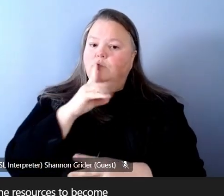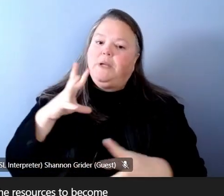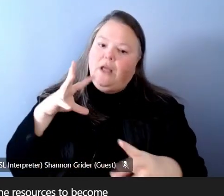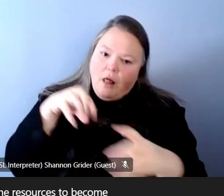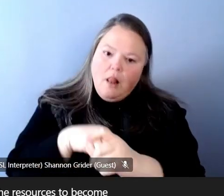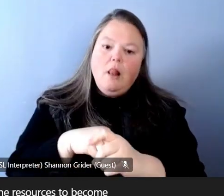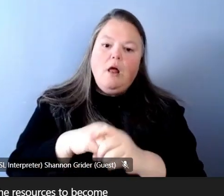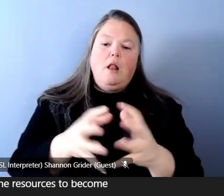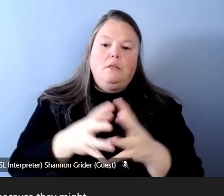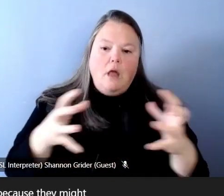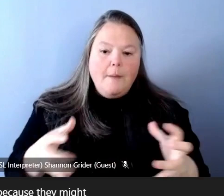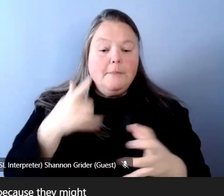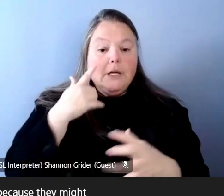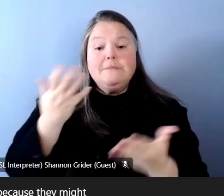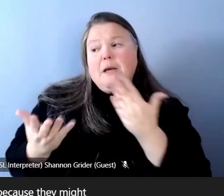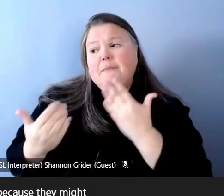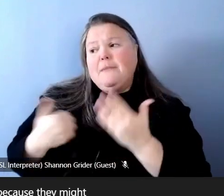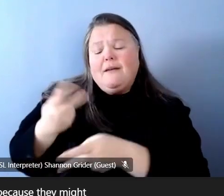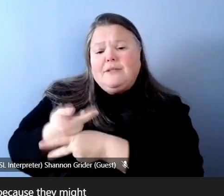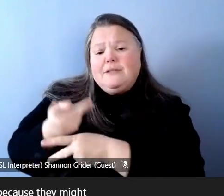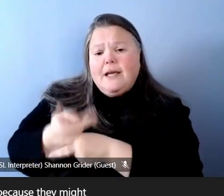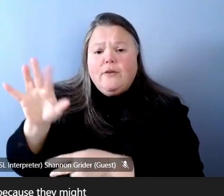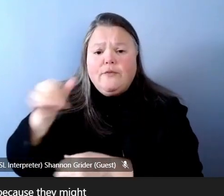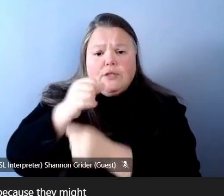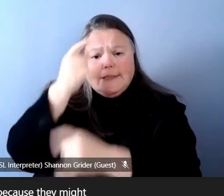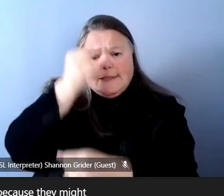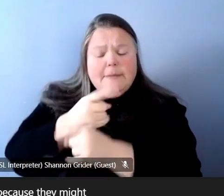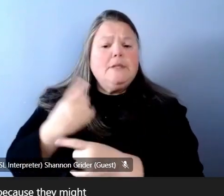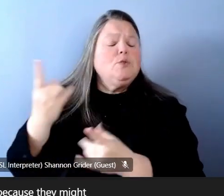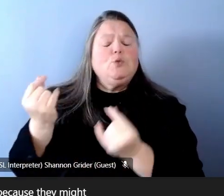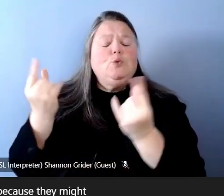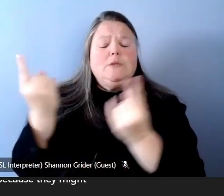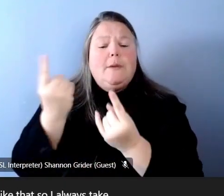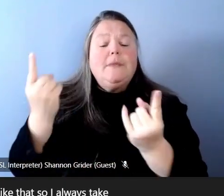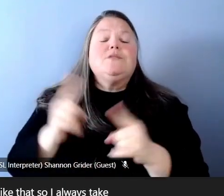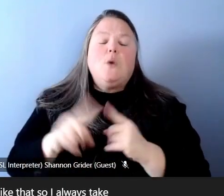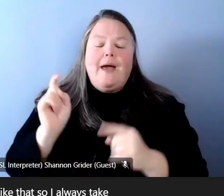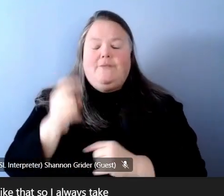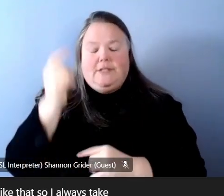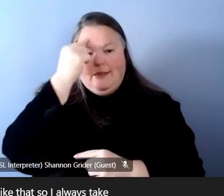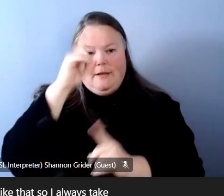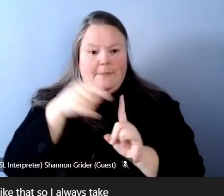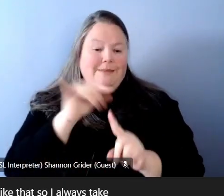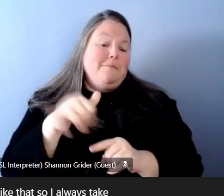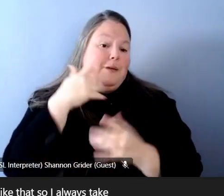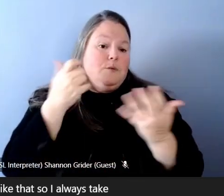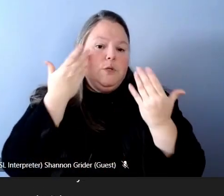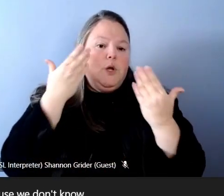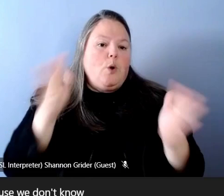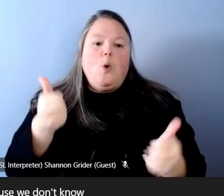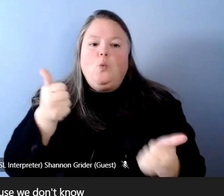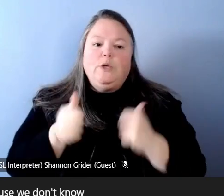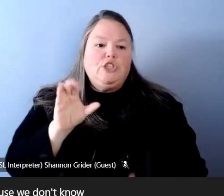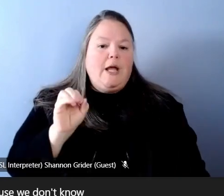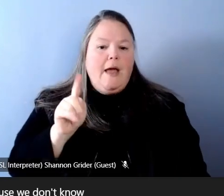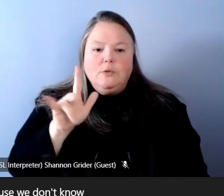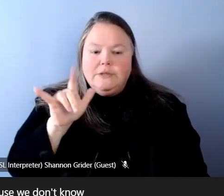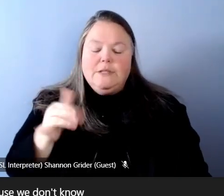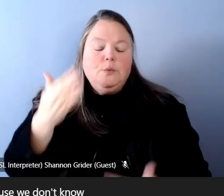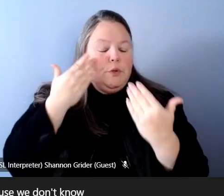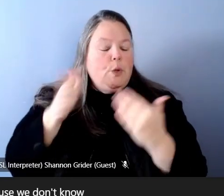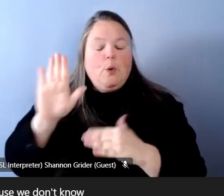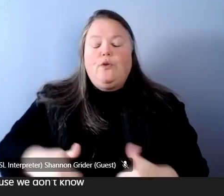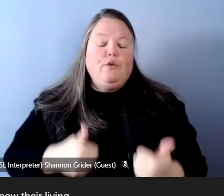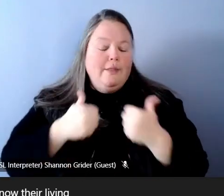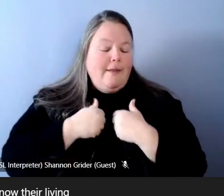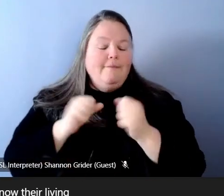because they might have to watch siblings or something like that. So I always take that into consideration because we don't know what county they're from. We don't know their living